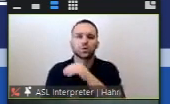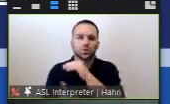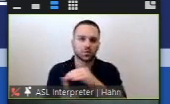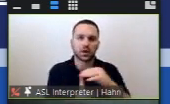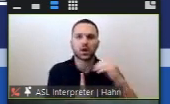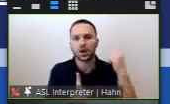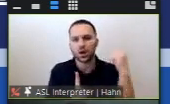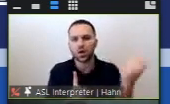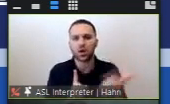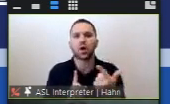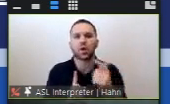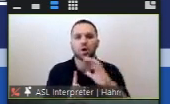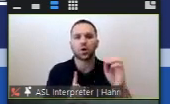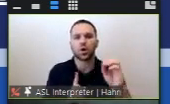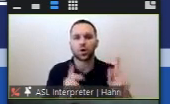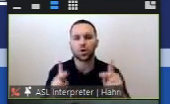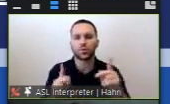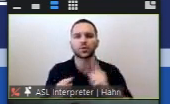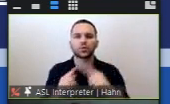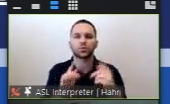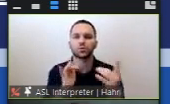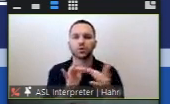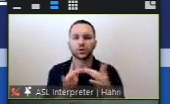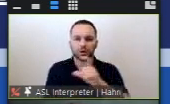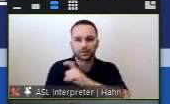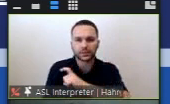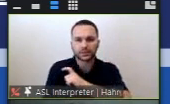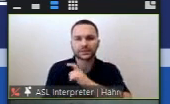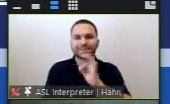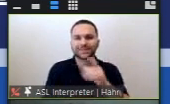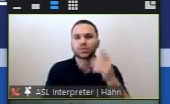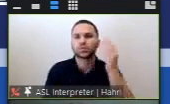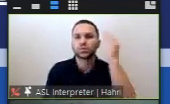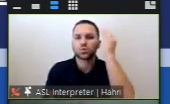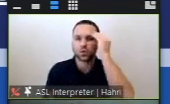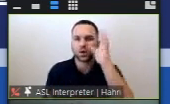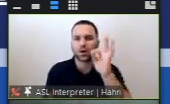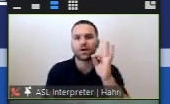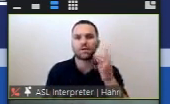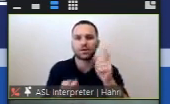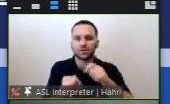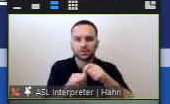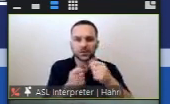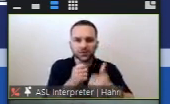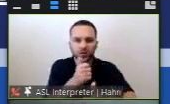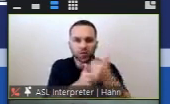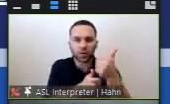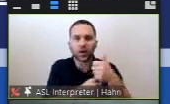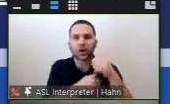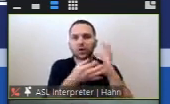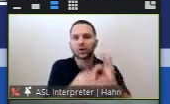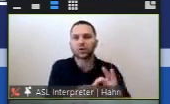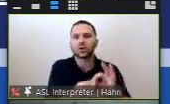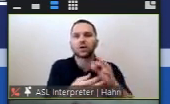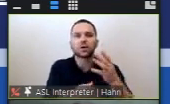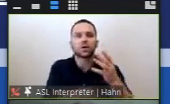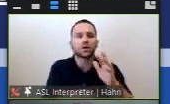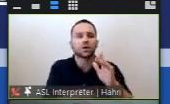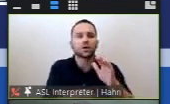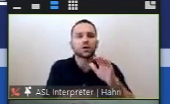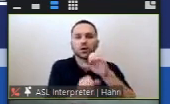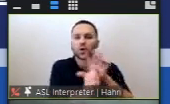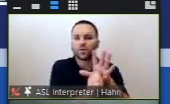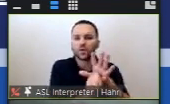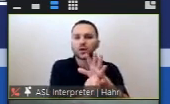law enforcement agency if they are aware of a specific threat associated with a COVID-19 vaccine clinic, regardless of who's putting it